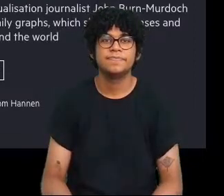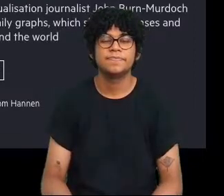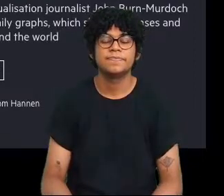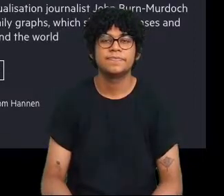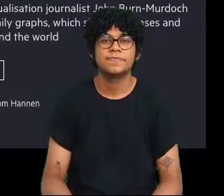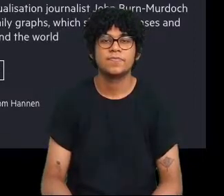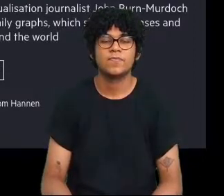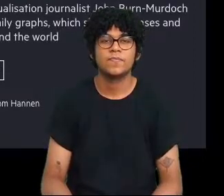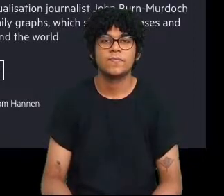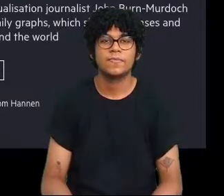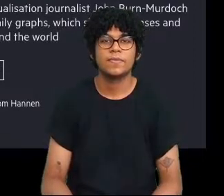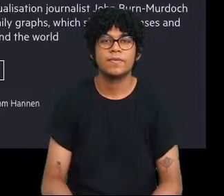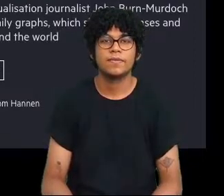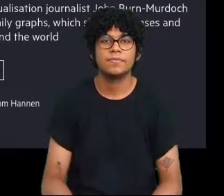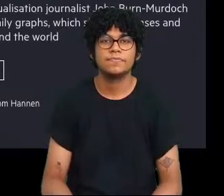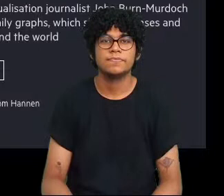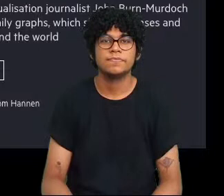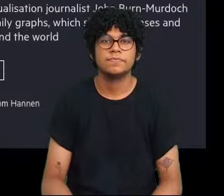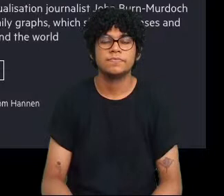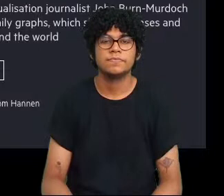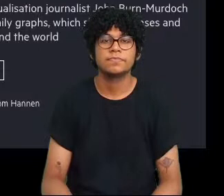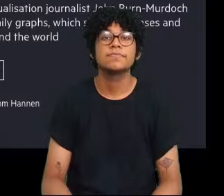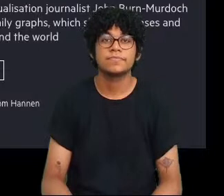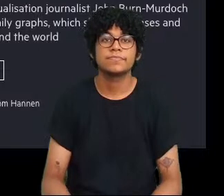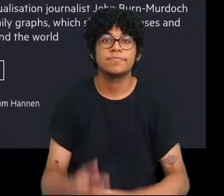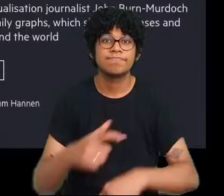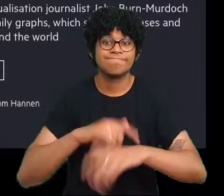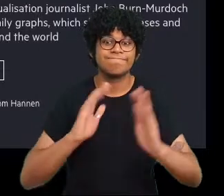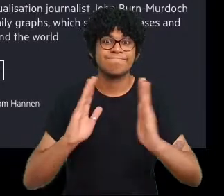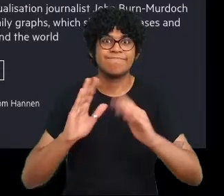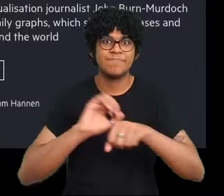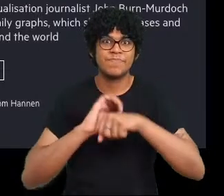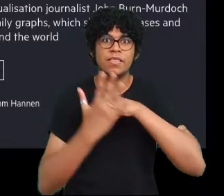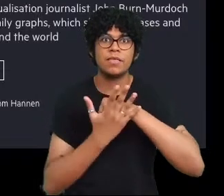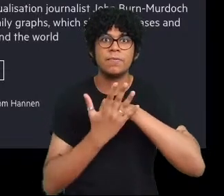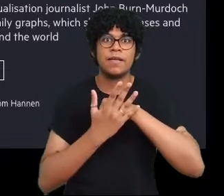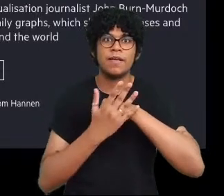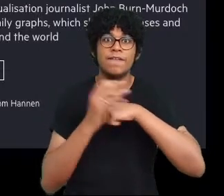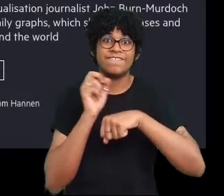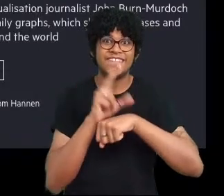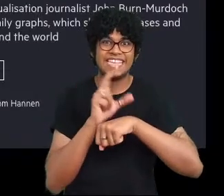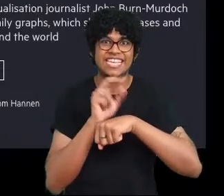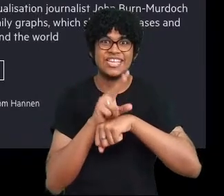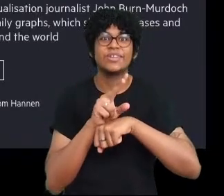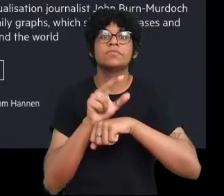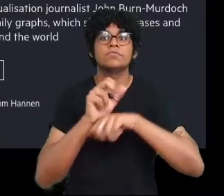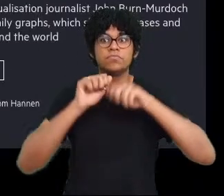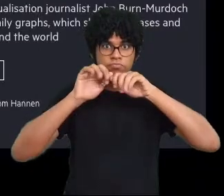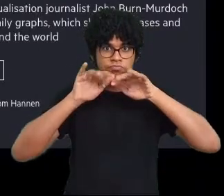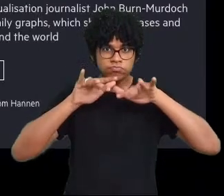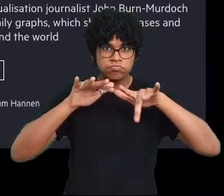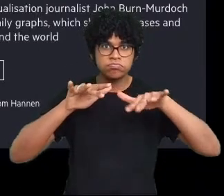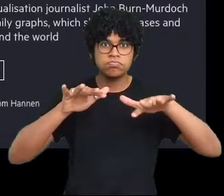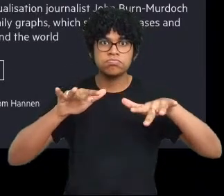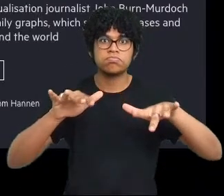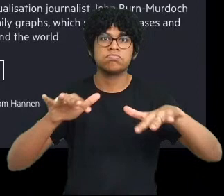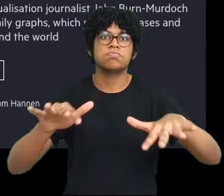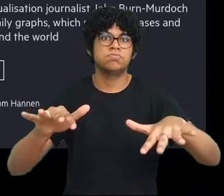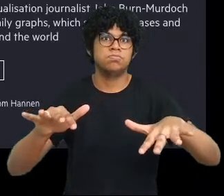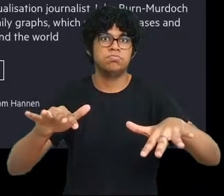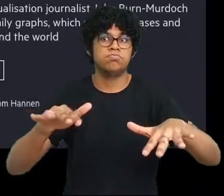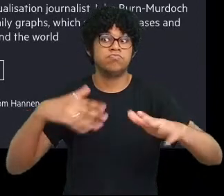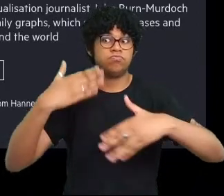pandemic, the virus spreads exponentially because more people get to infect more